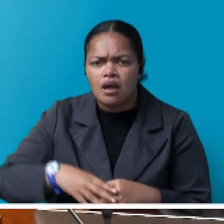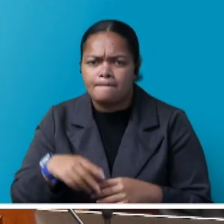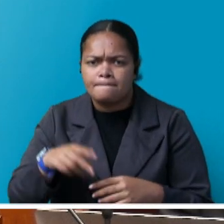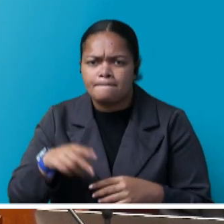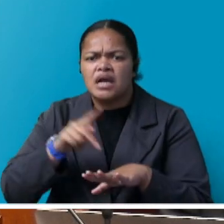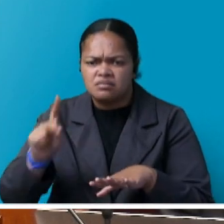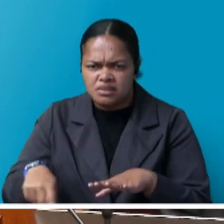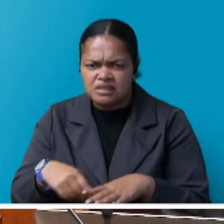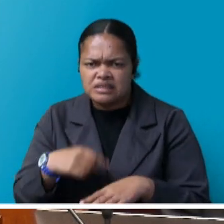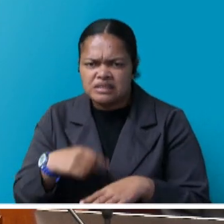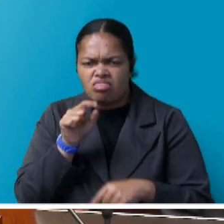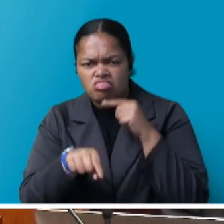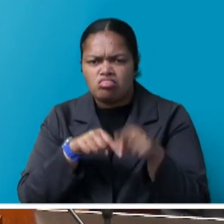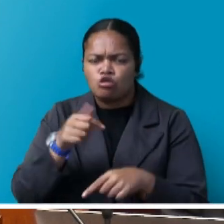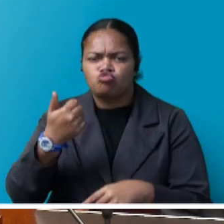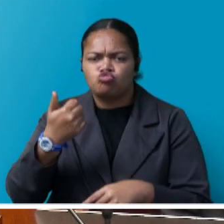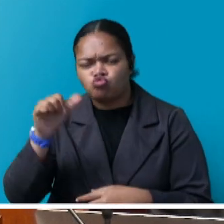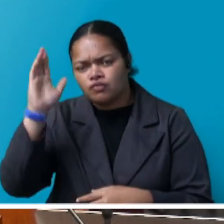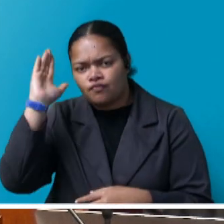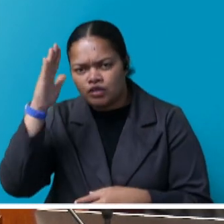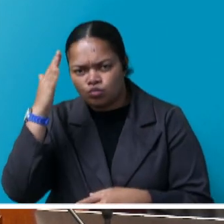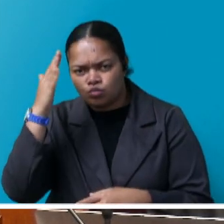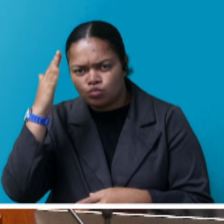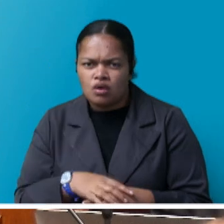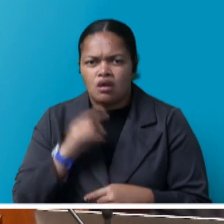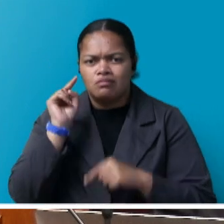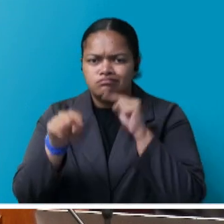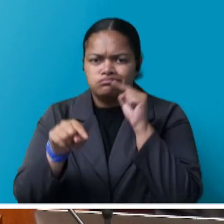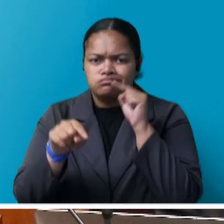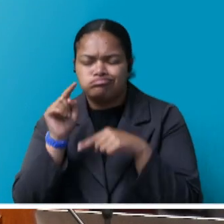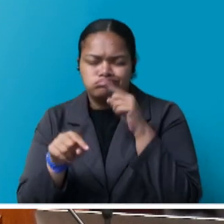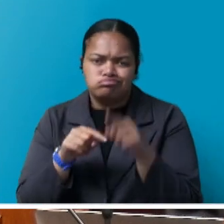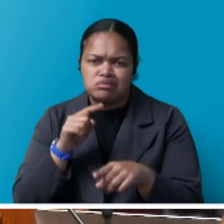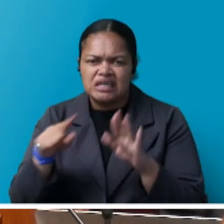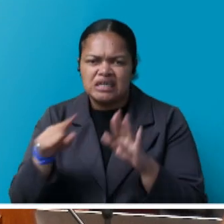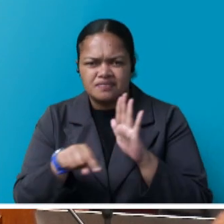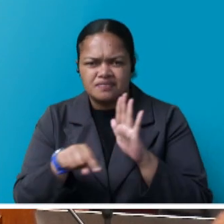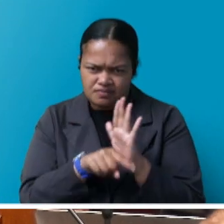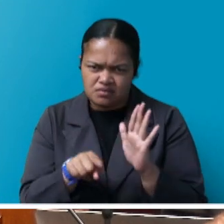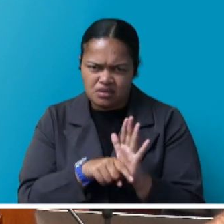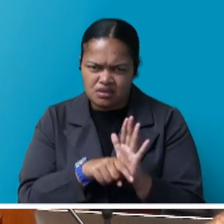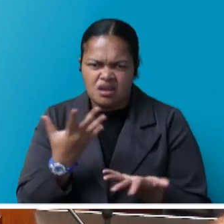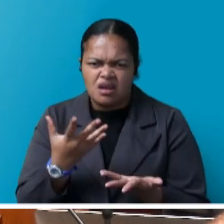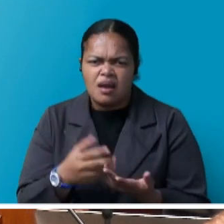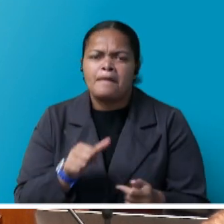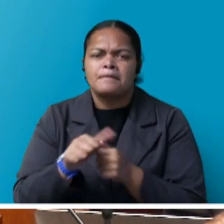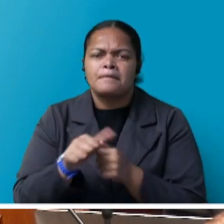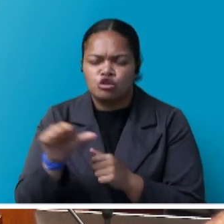laws in place and using social media as a platform to gain political mileage rather than promoting constructive